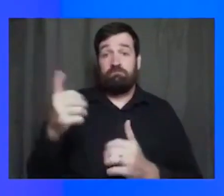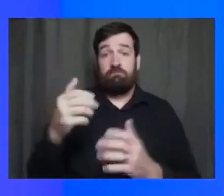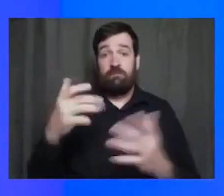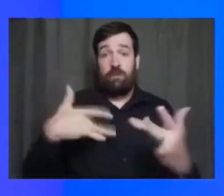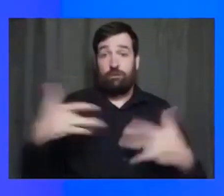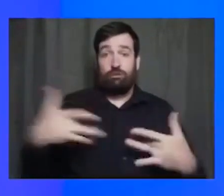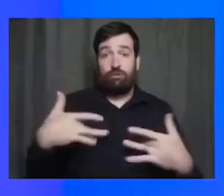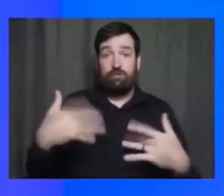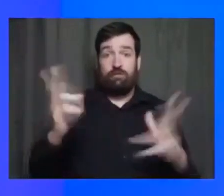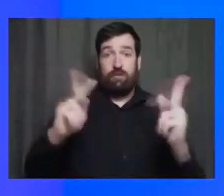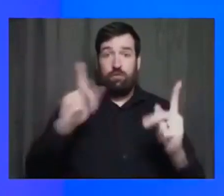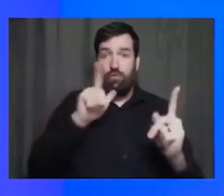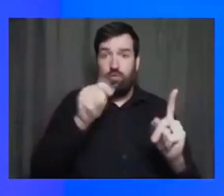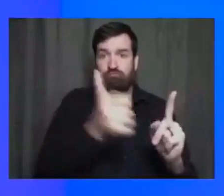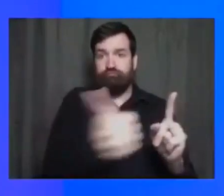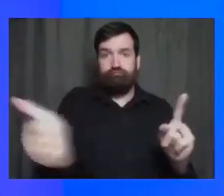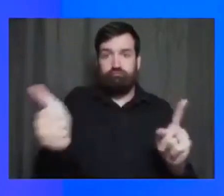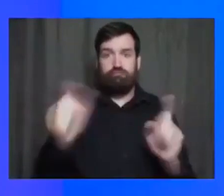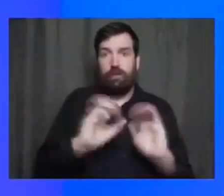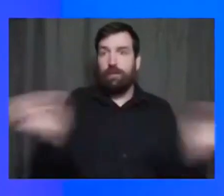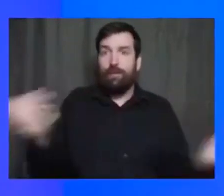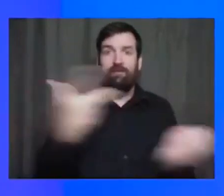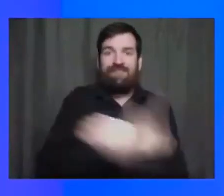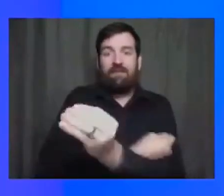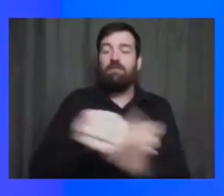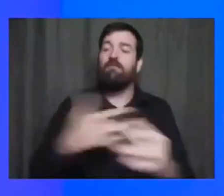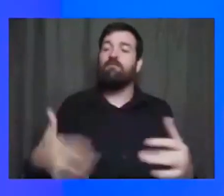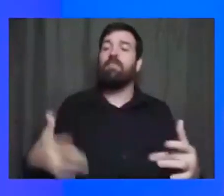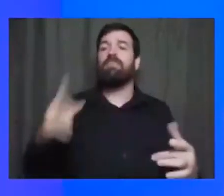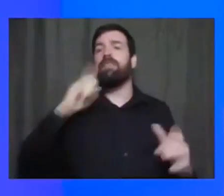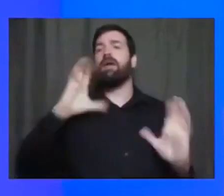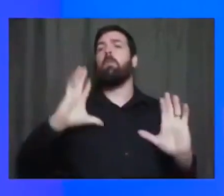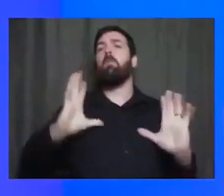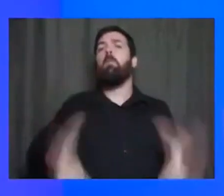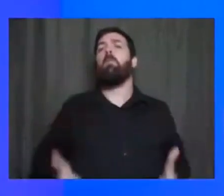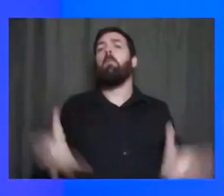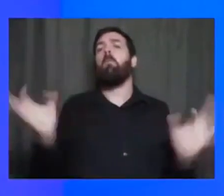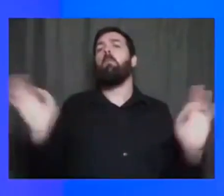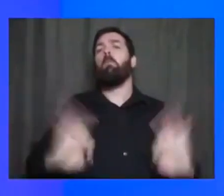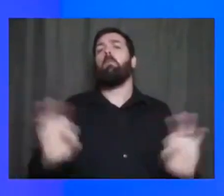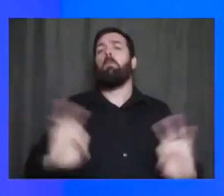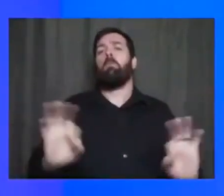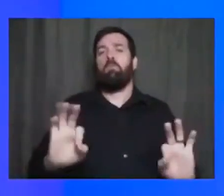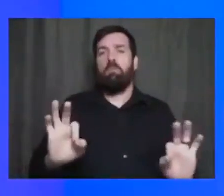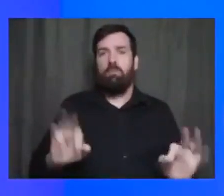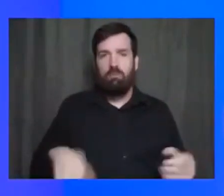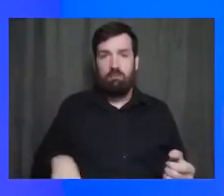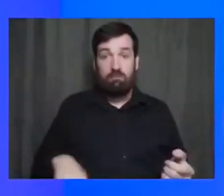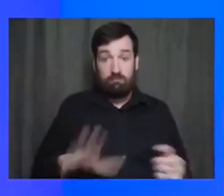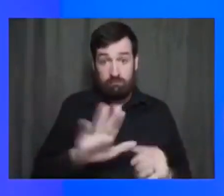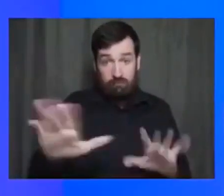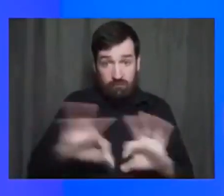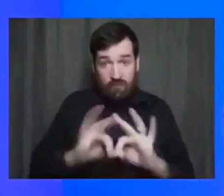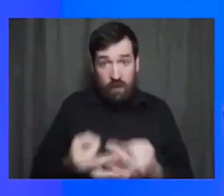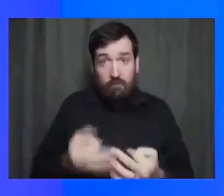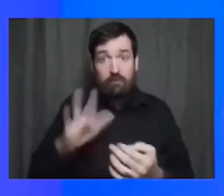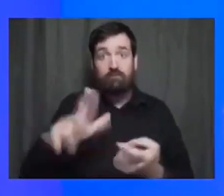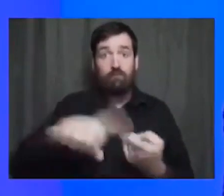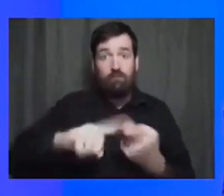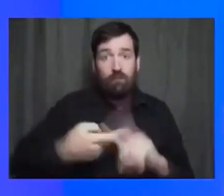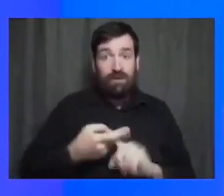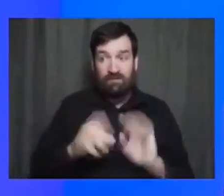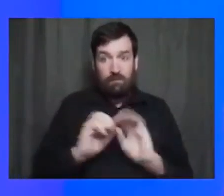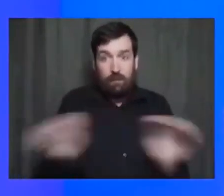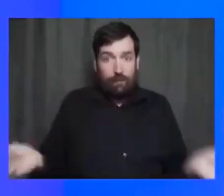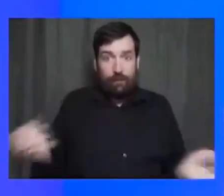will continue to have a false sense of security. So I think making sure that we can, your loved ones or people around you that are unvaccinated,